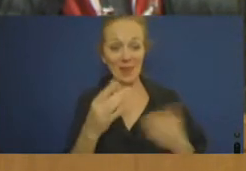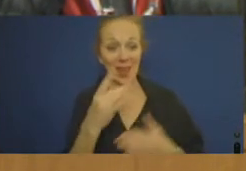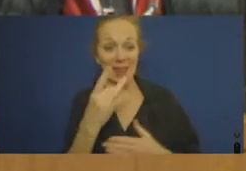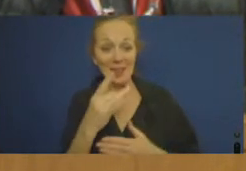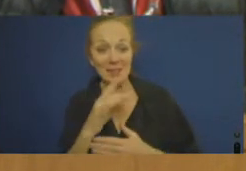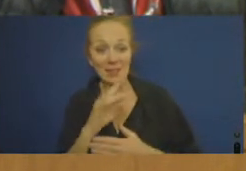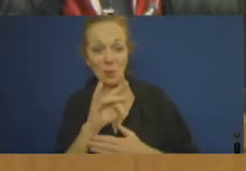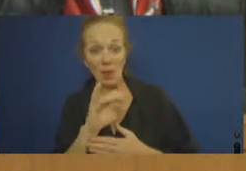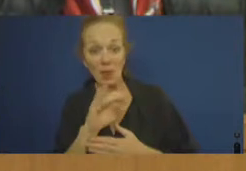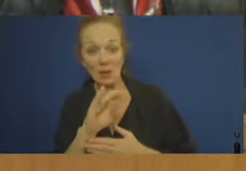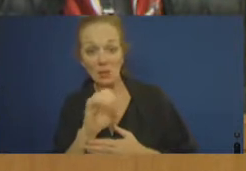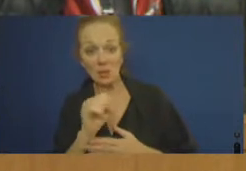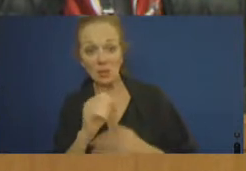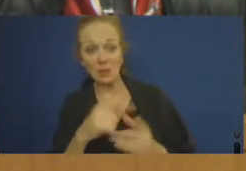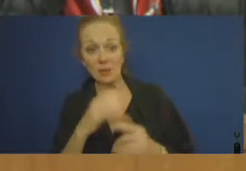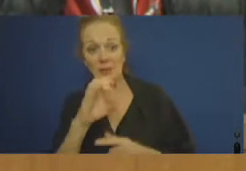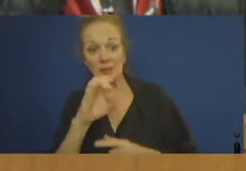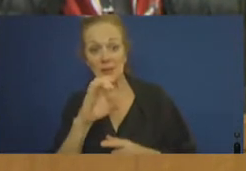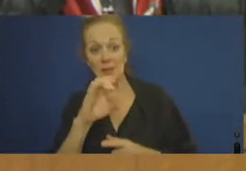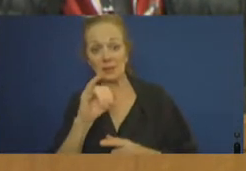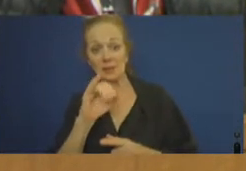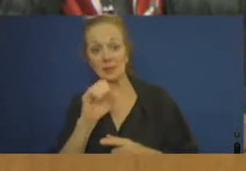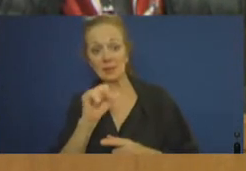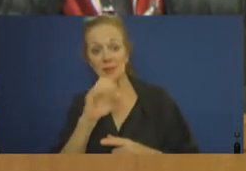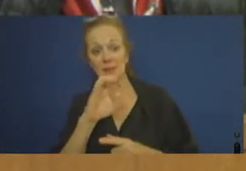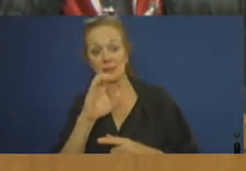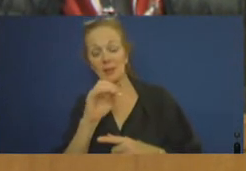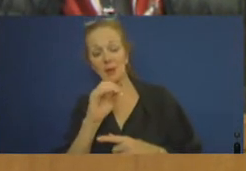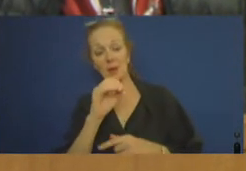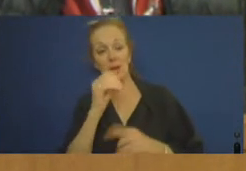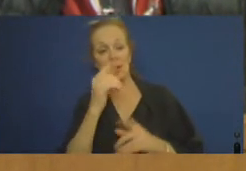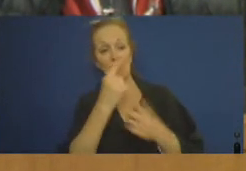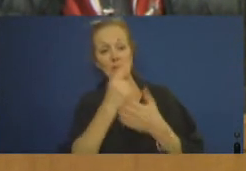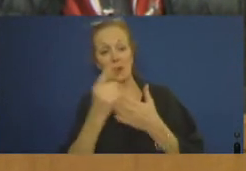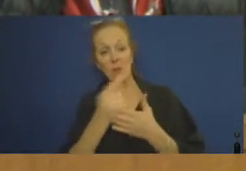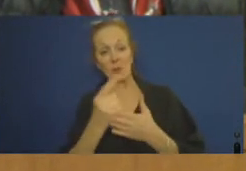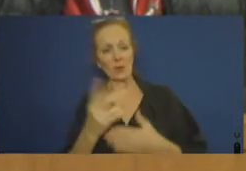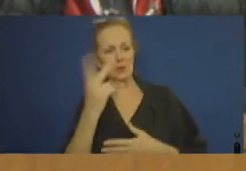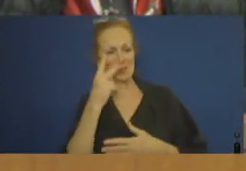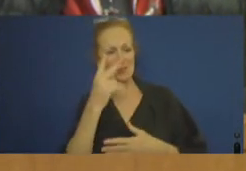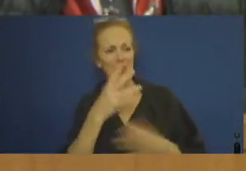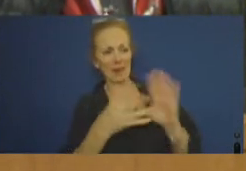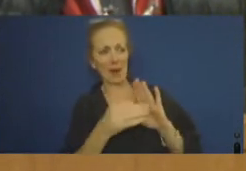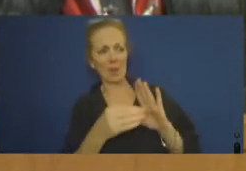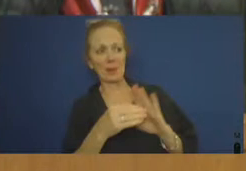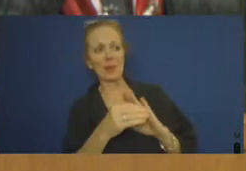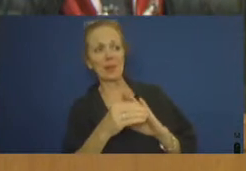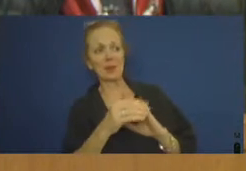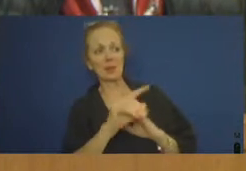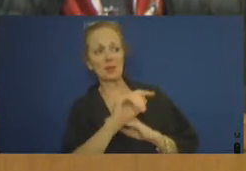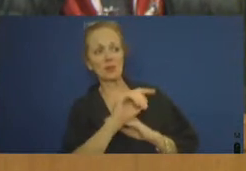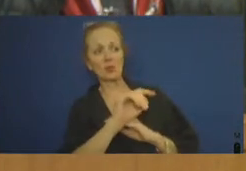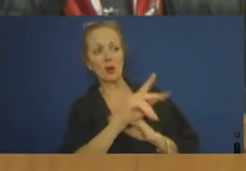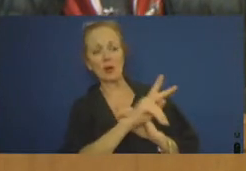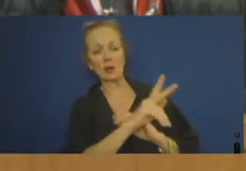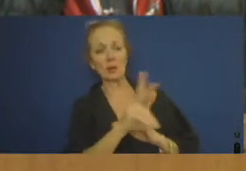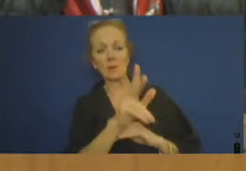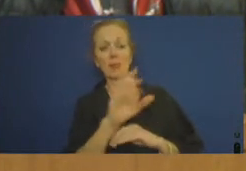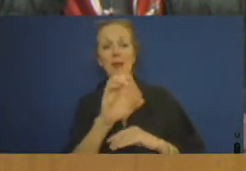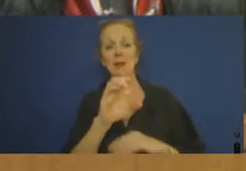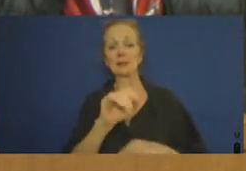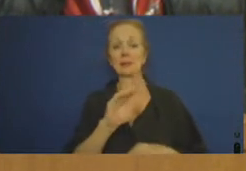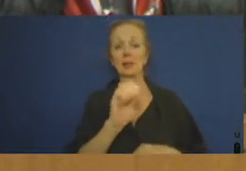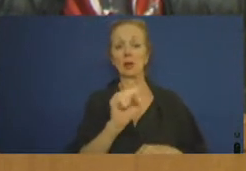Cisco every week, and you have a copy of the Cisco truck pulling through. And Cisco tells us they can